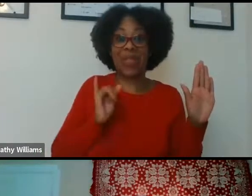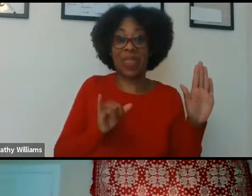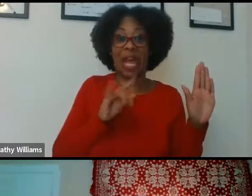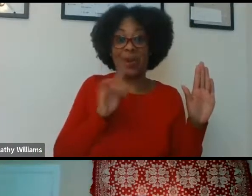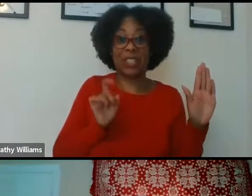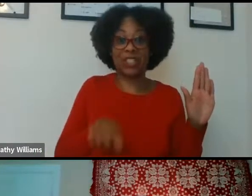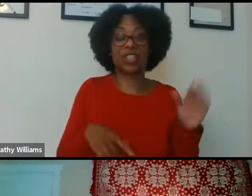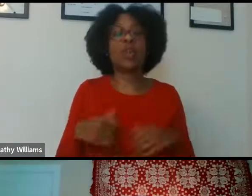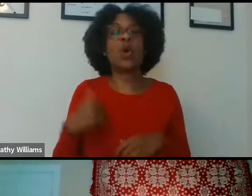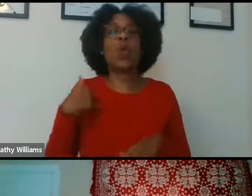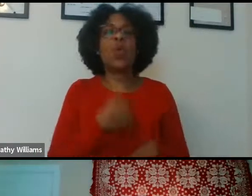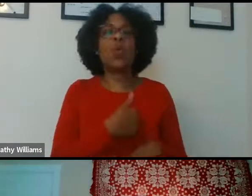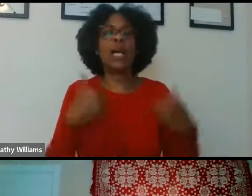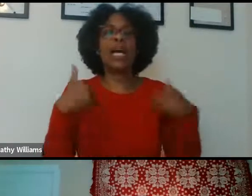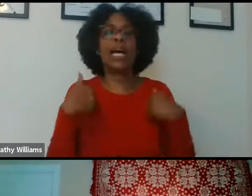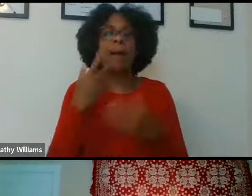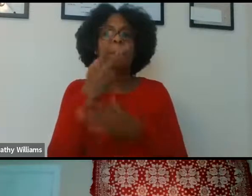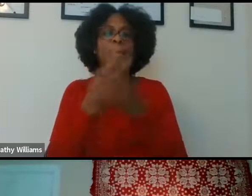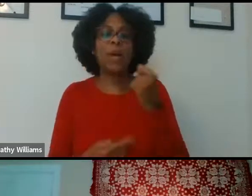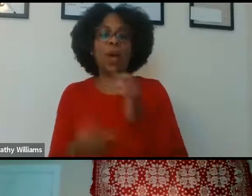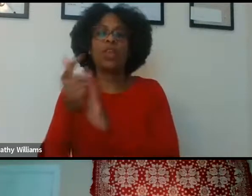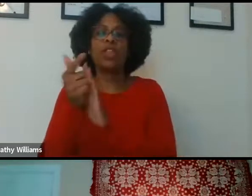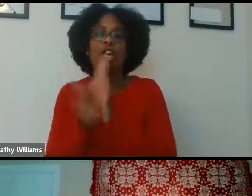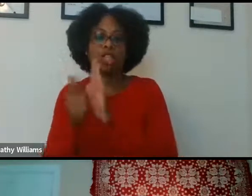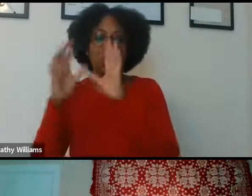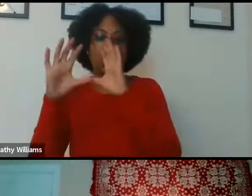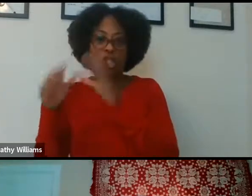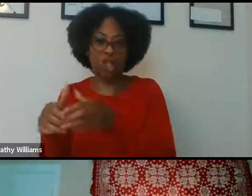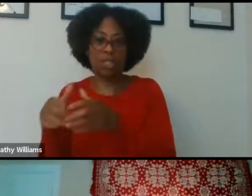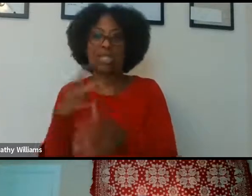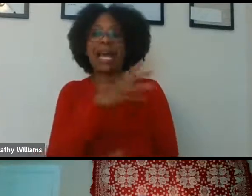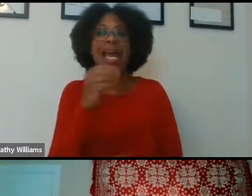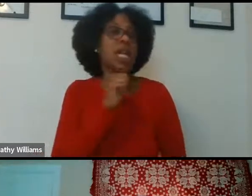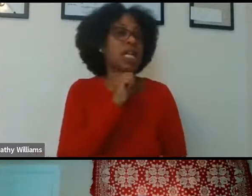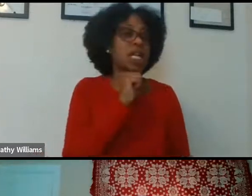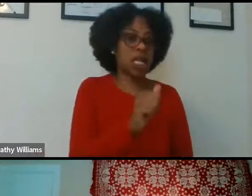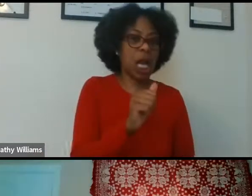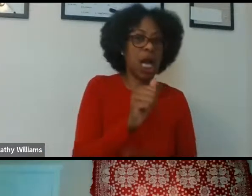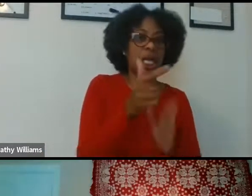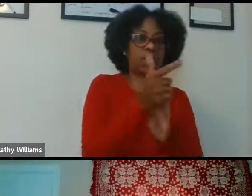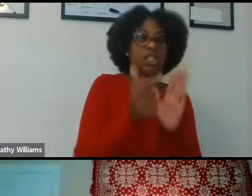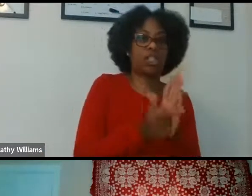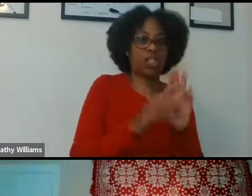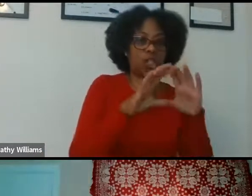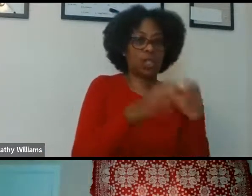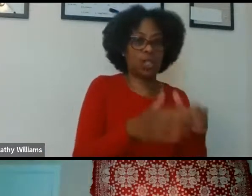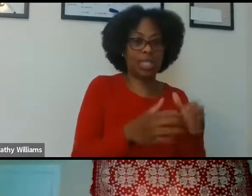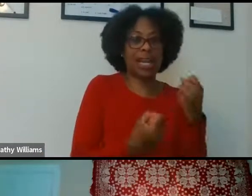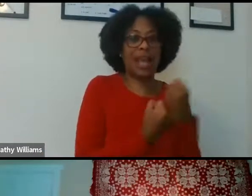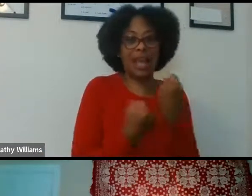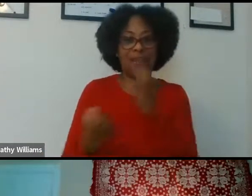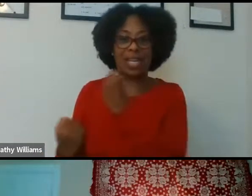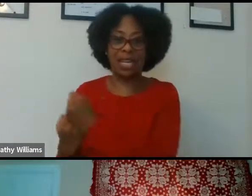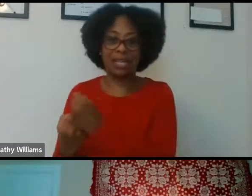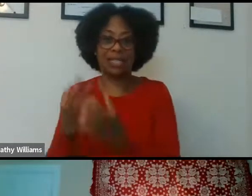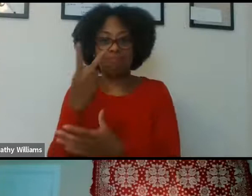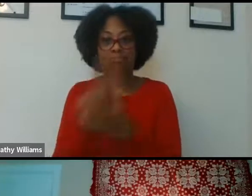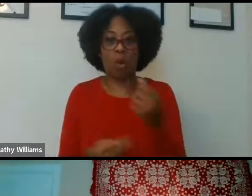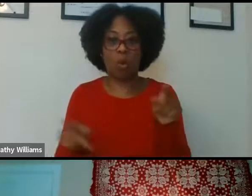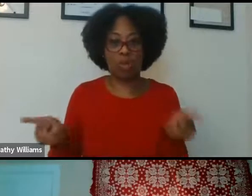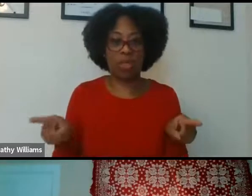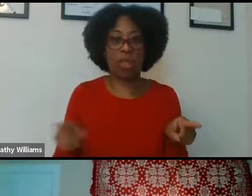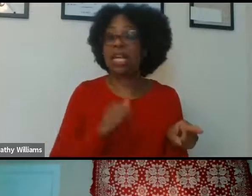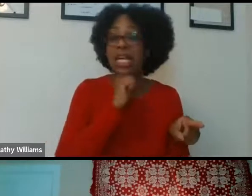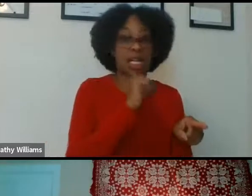We have both attorneys and non-attorney advocates. So the